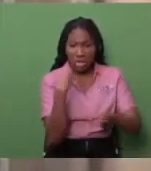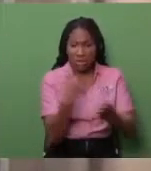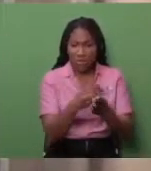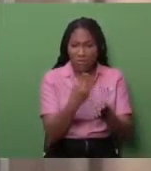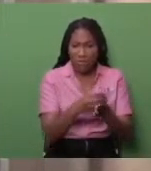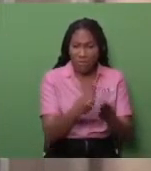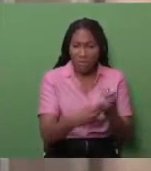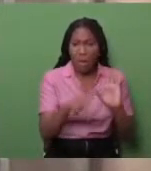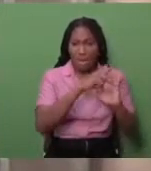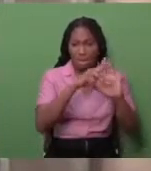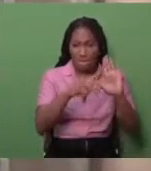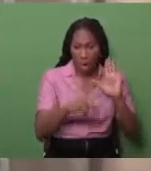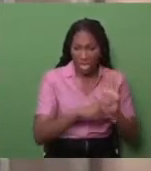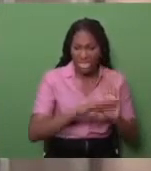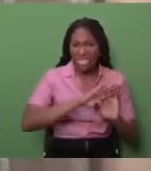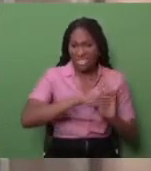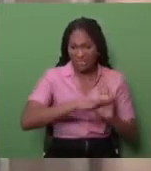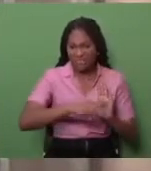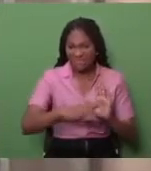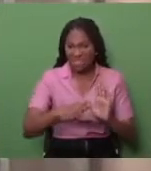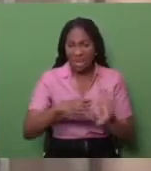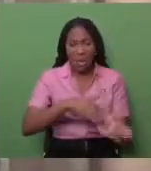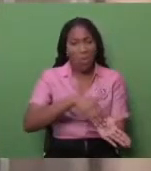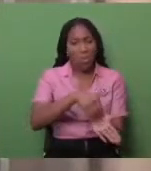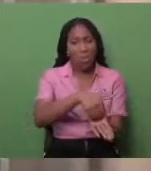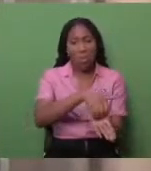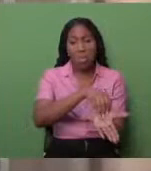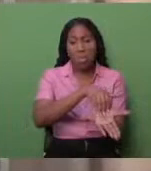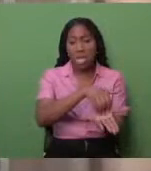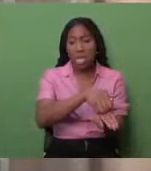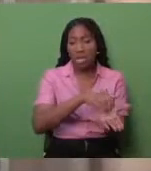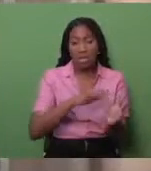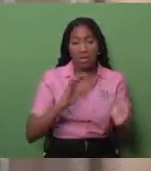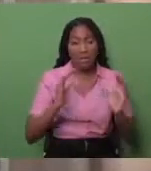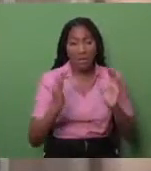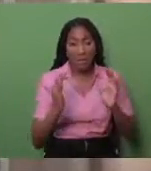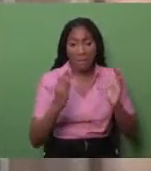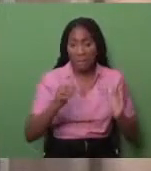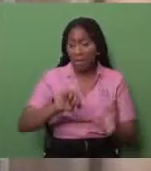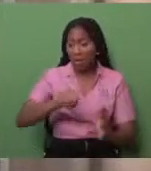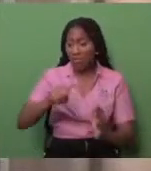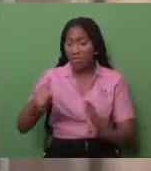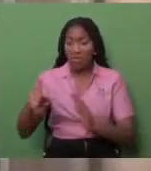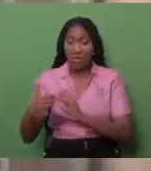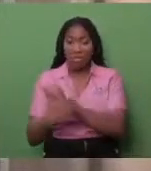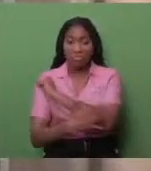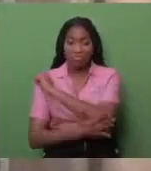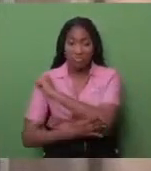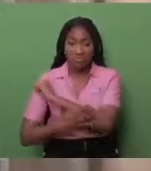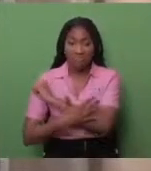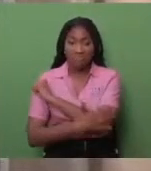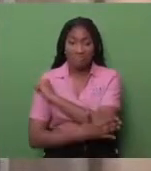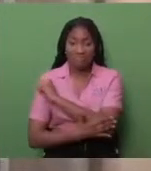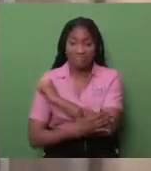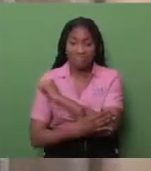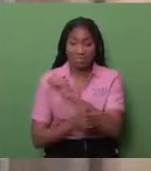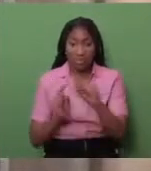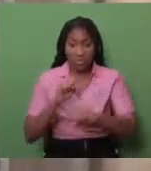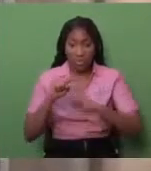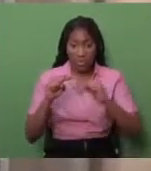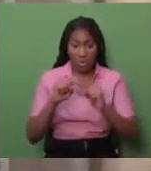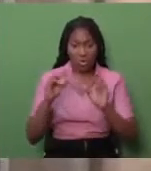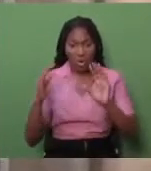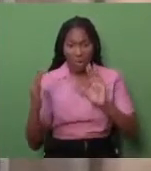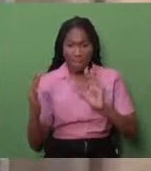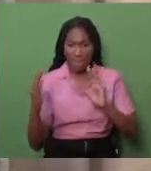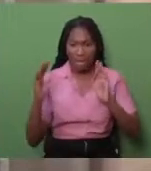policy frameworks, are weaker than most other peer countries. So when you're comparing, Minister, you compare apples with